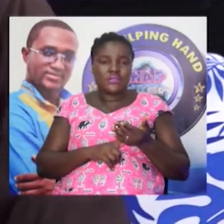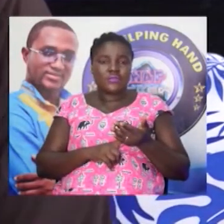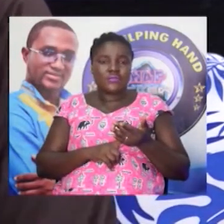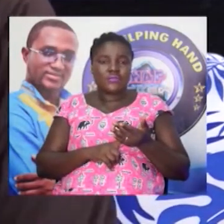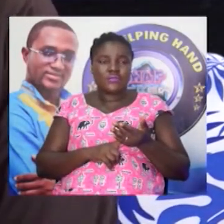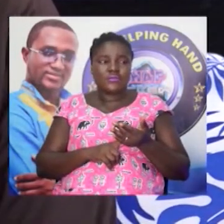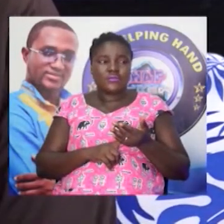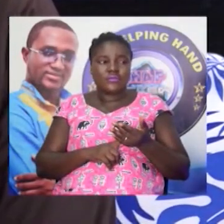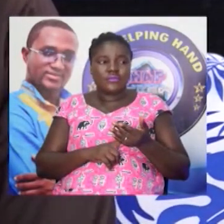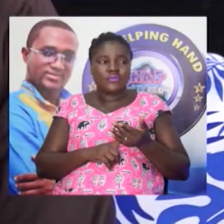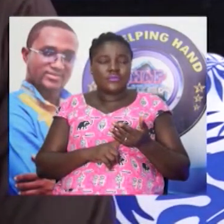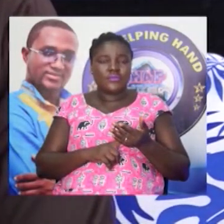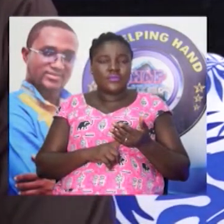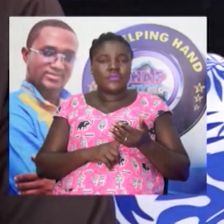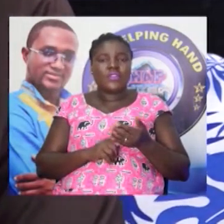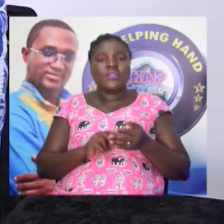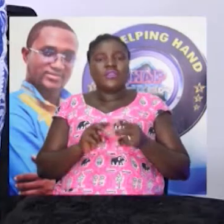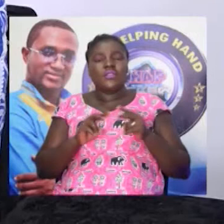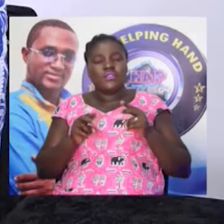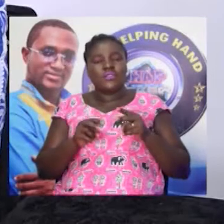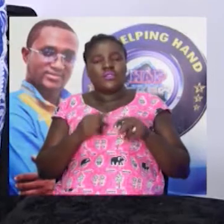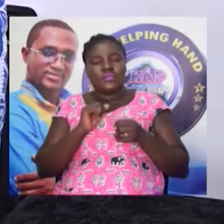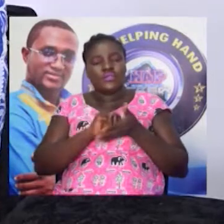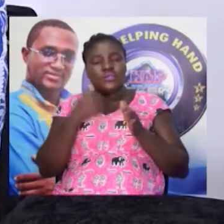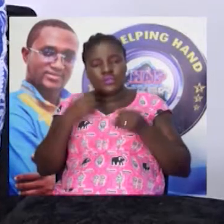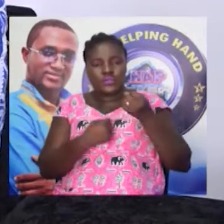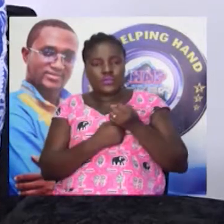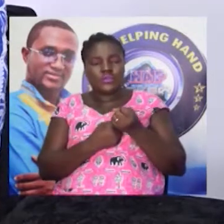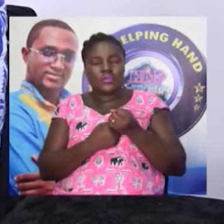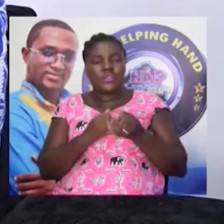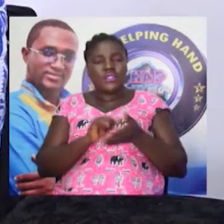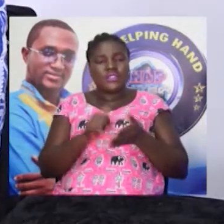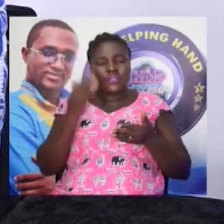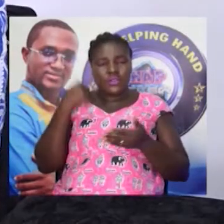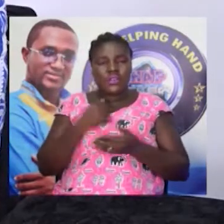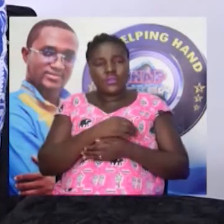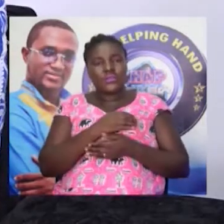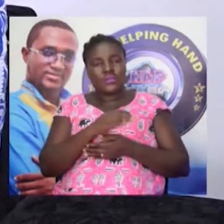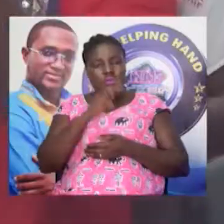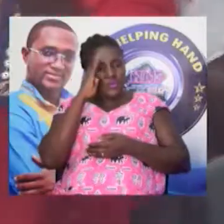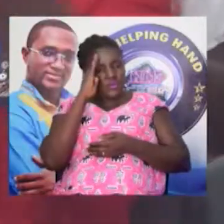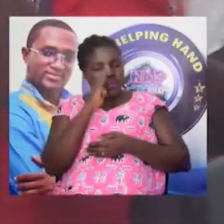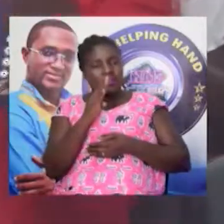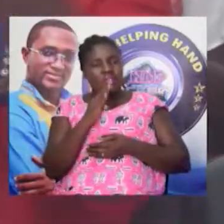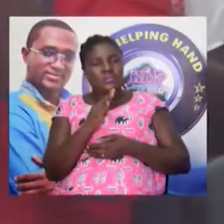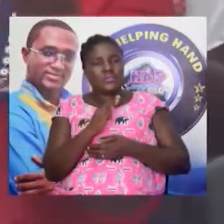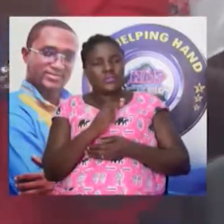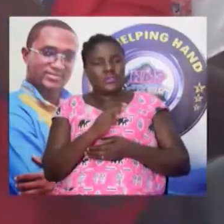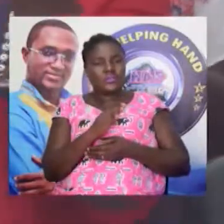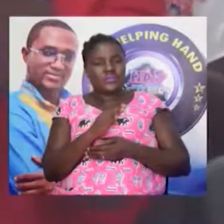them, they also have that discrimination. That is why we salute you for your service.